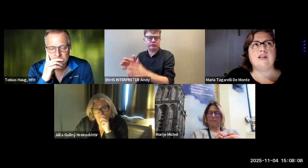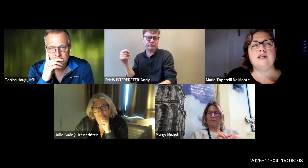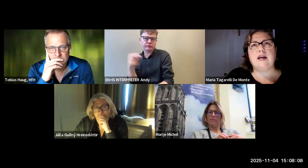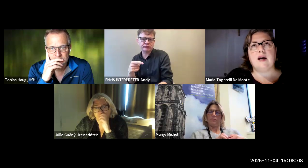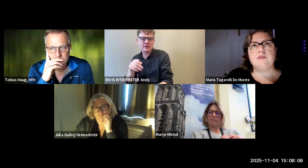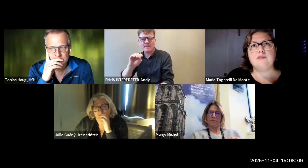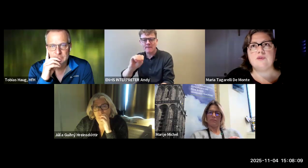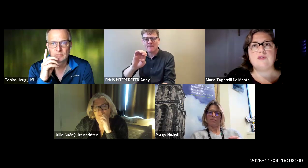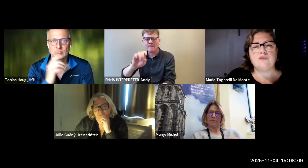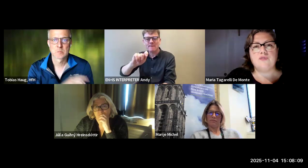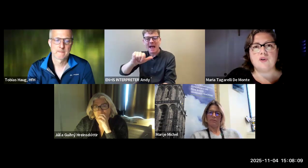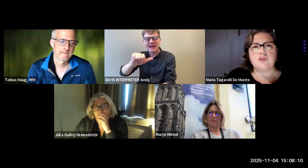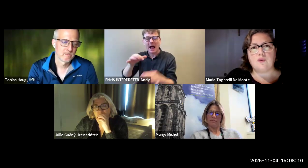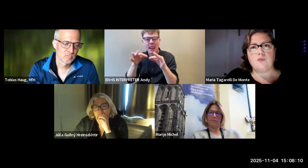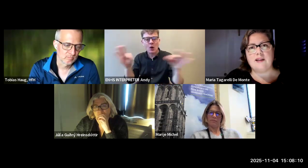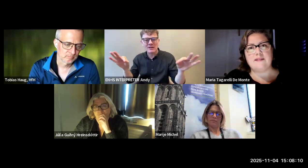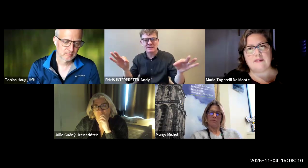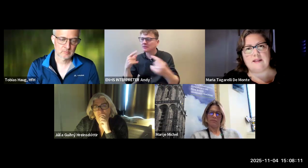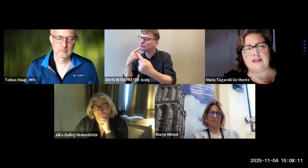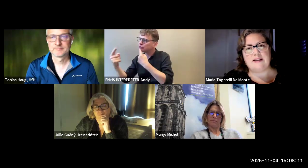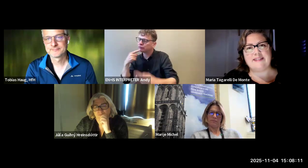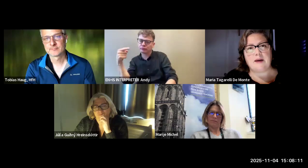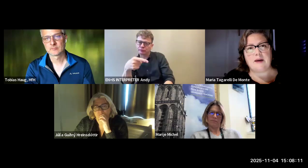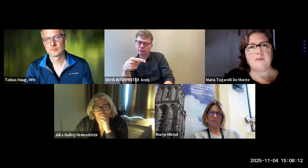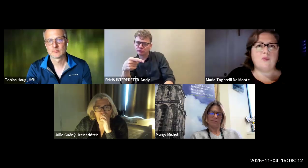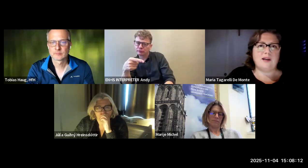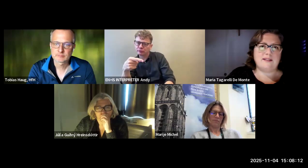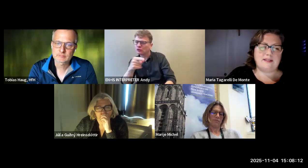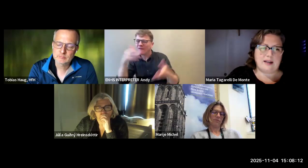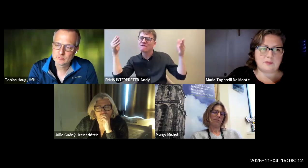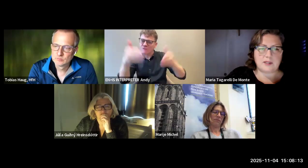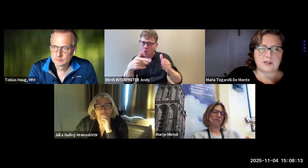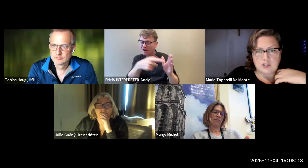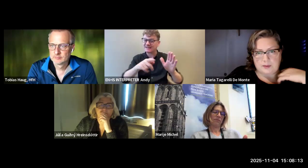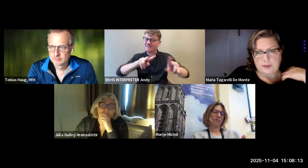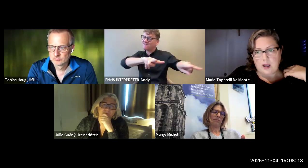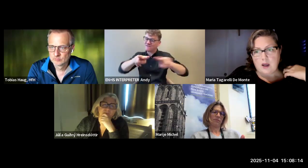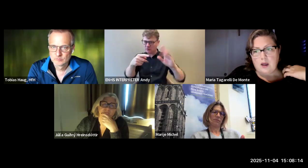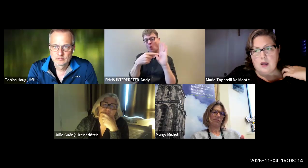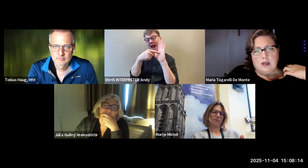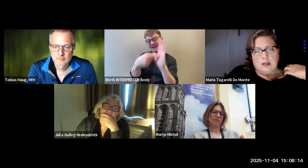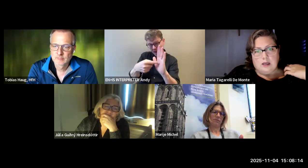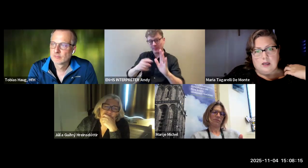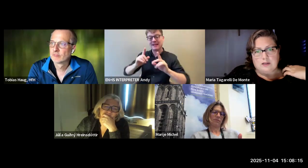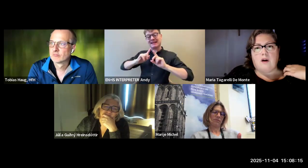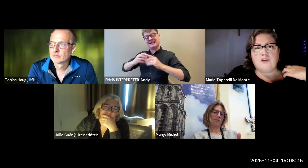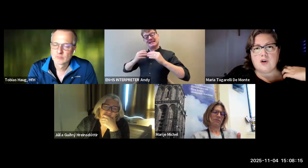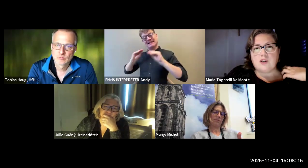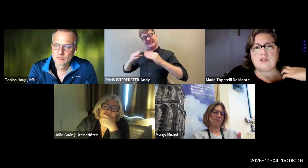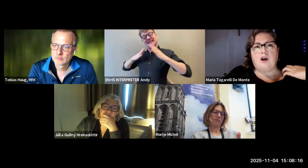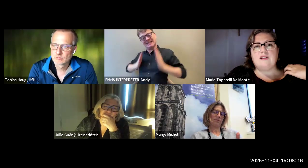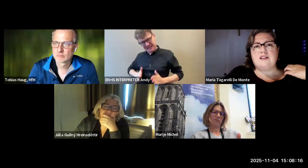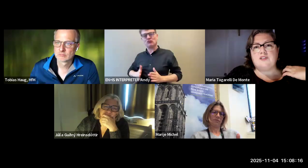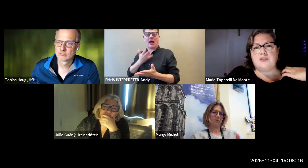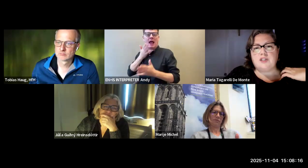metalinguistically, actually help the students to focus on what is the example and what is the explanation. So,